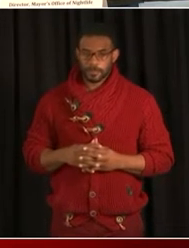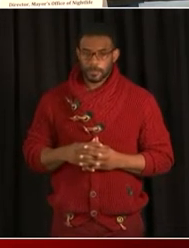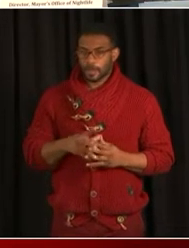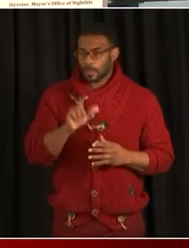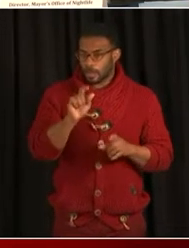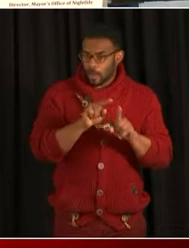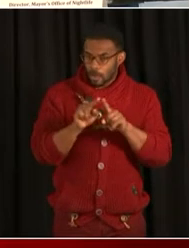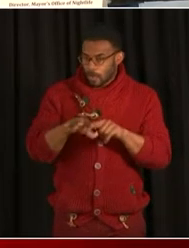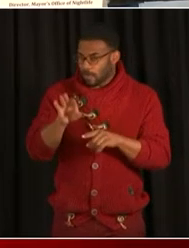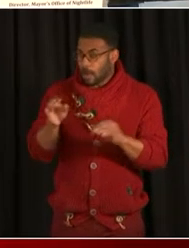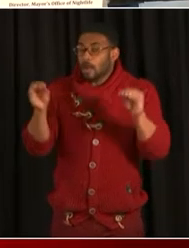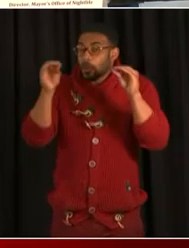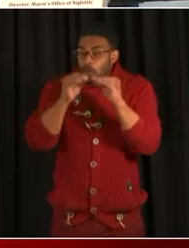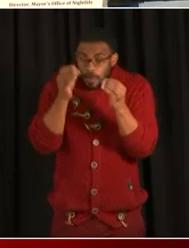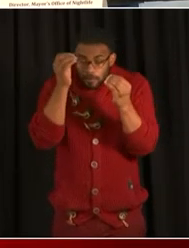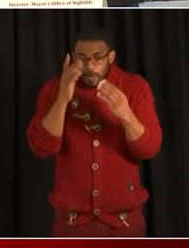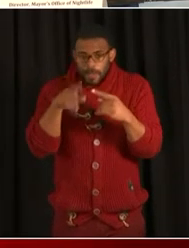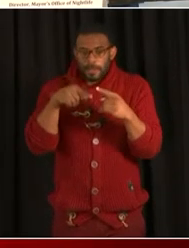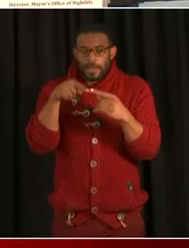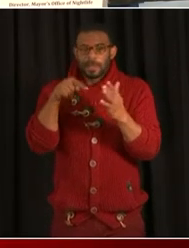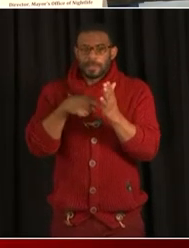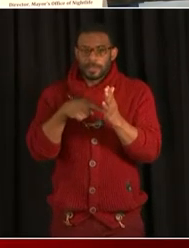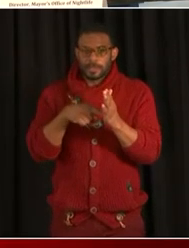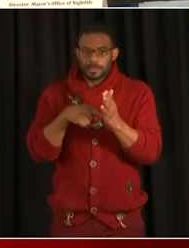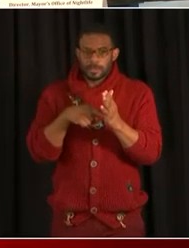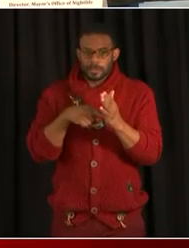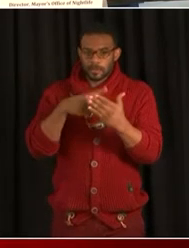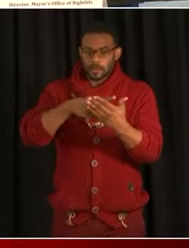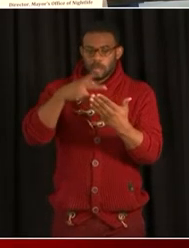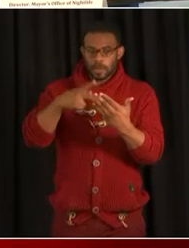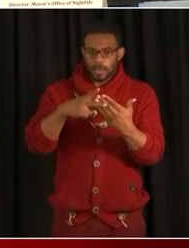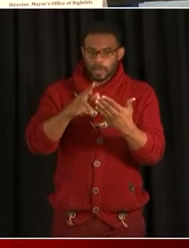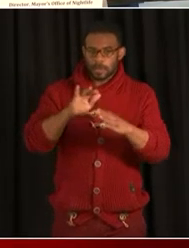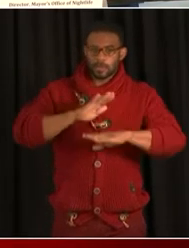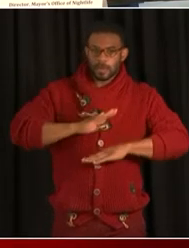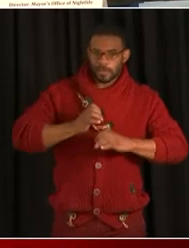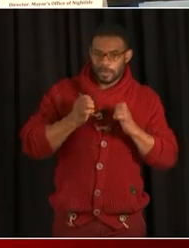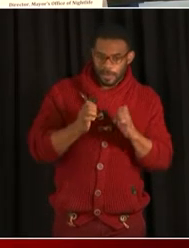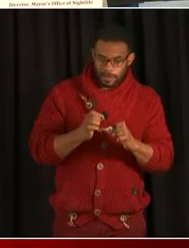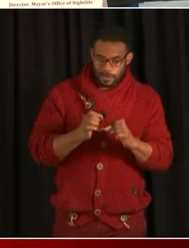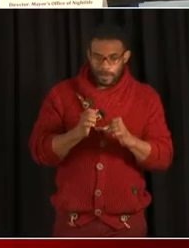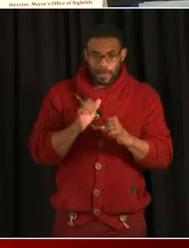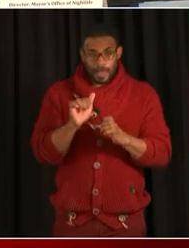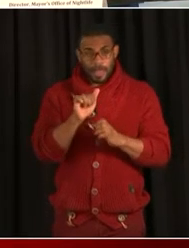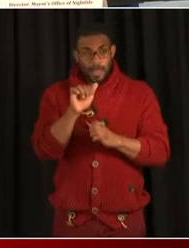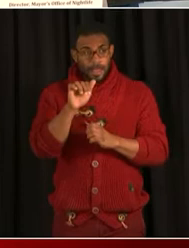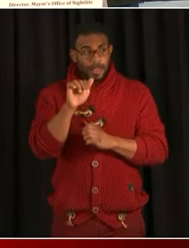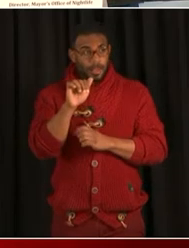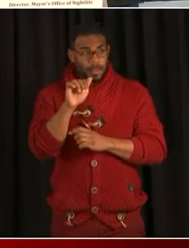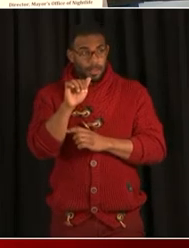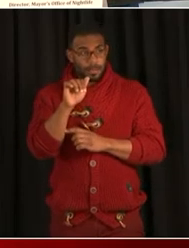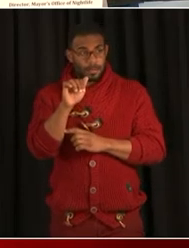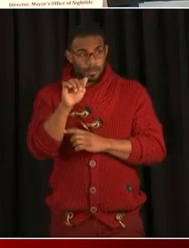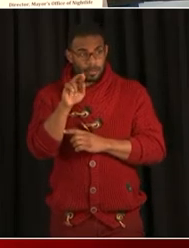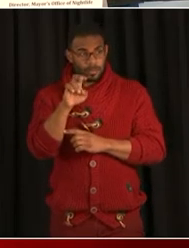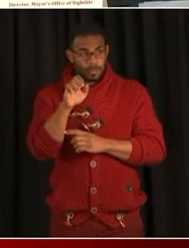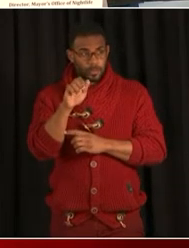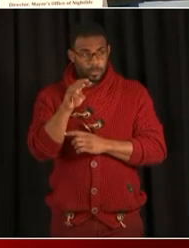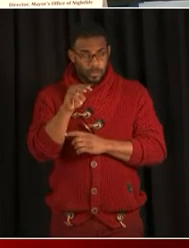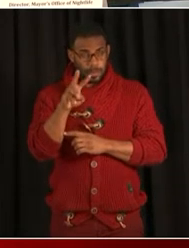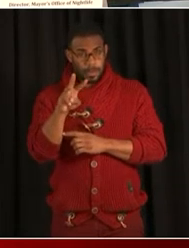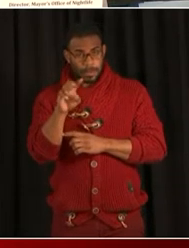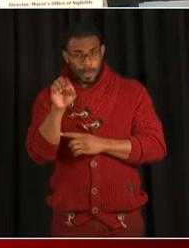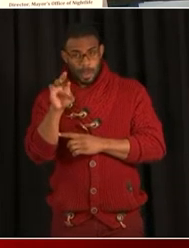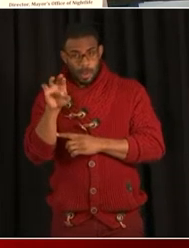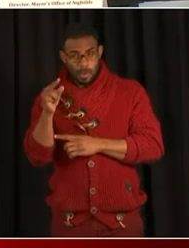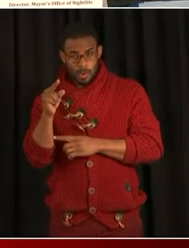meals@hookhallhelps.com. And you can also find more information about this program and this relief effort at ramw.org.